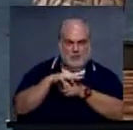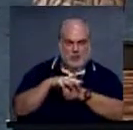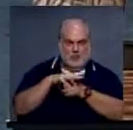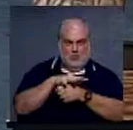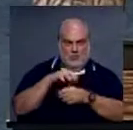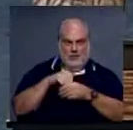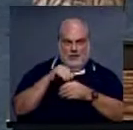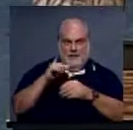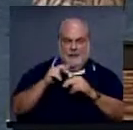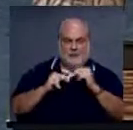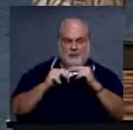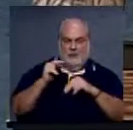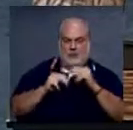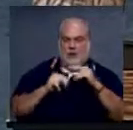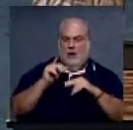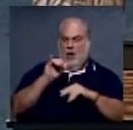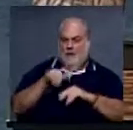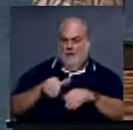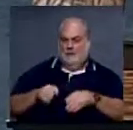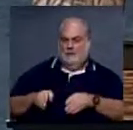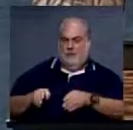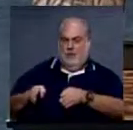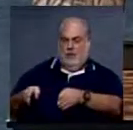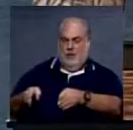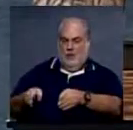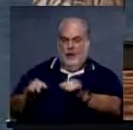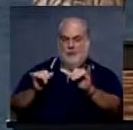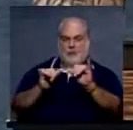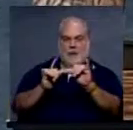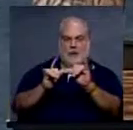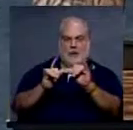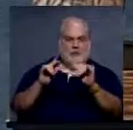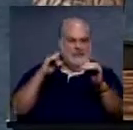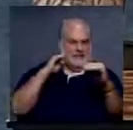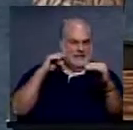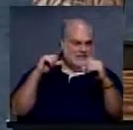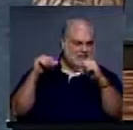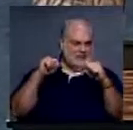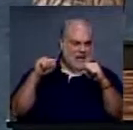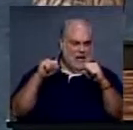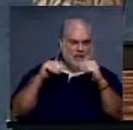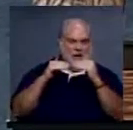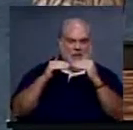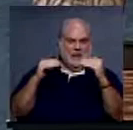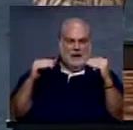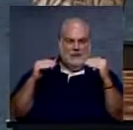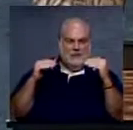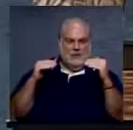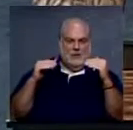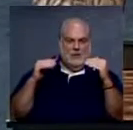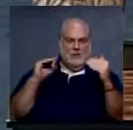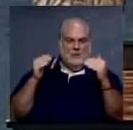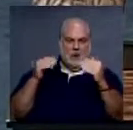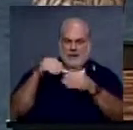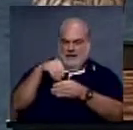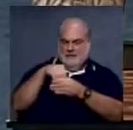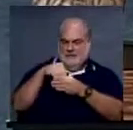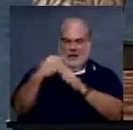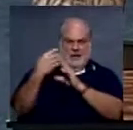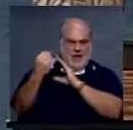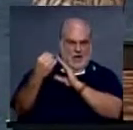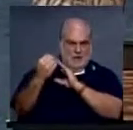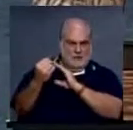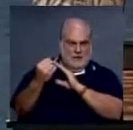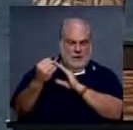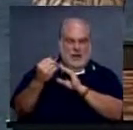proposed facility on Rebsamen Park Road. We were to measure the sound level versus the same sound levels outside the facilities